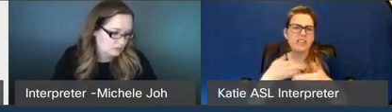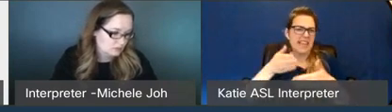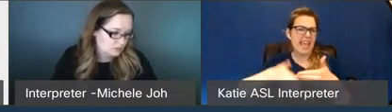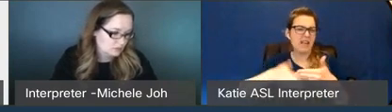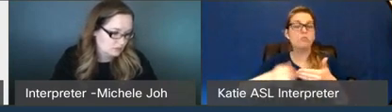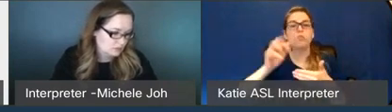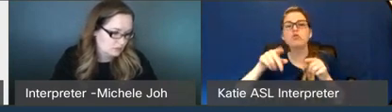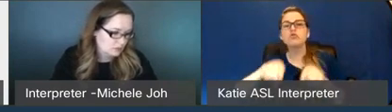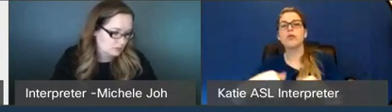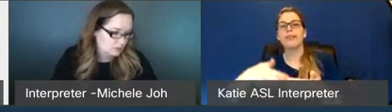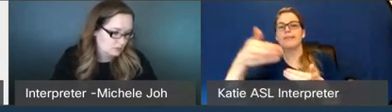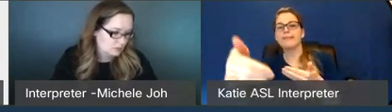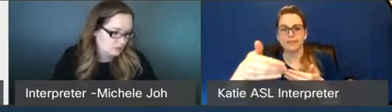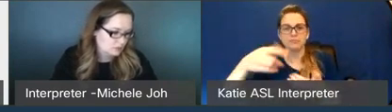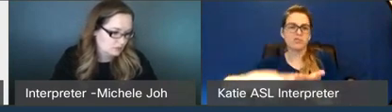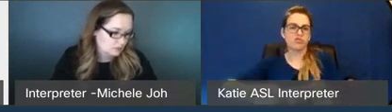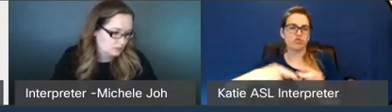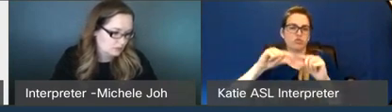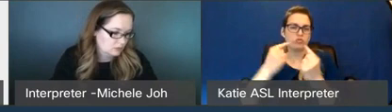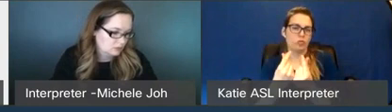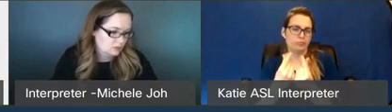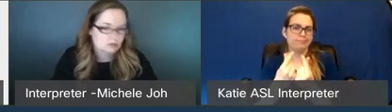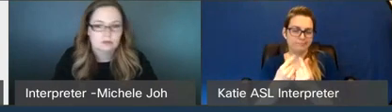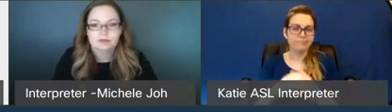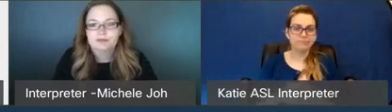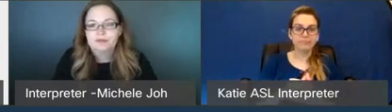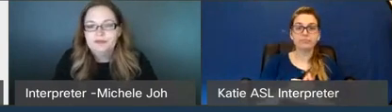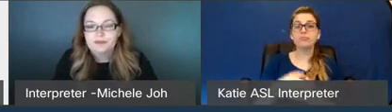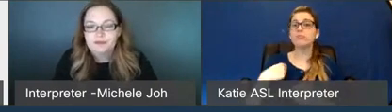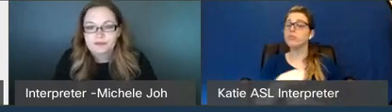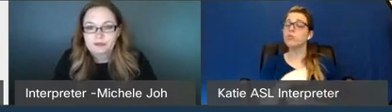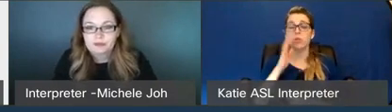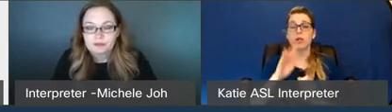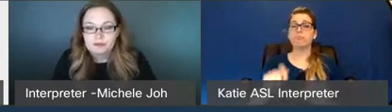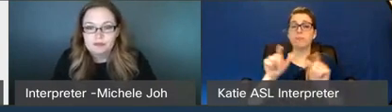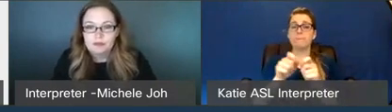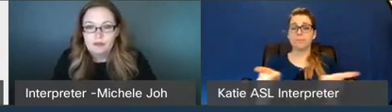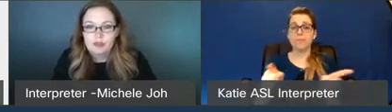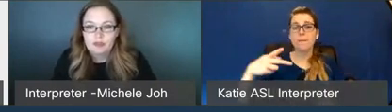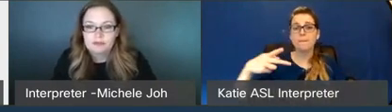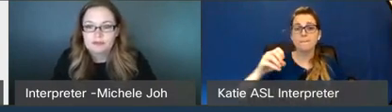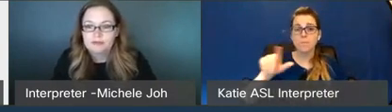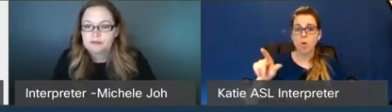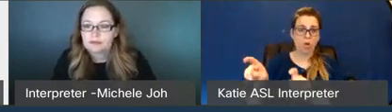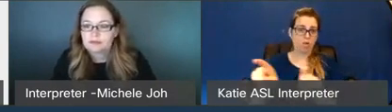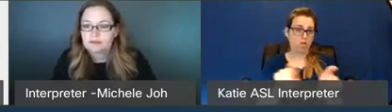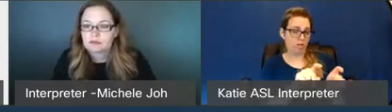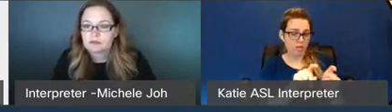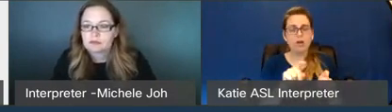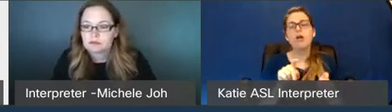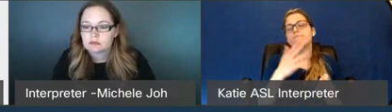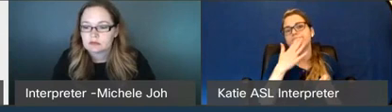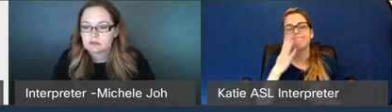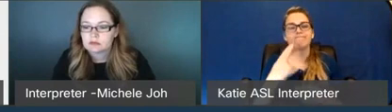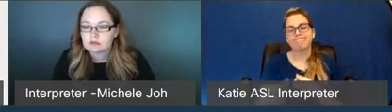will also be conducting a brief poll, and we appreciate your participation in advance. When you see the poll appear